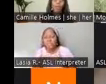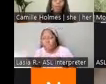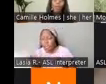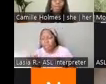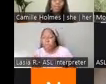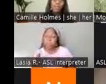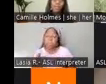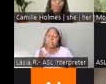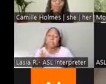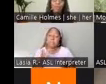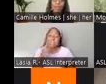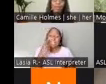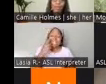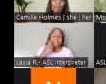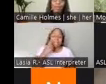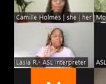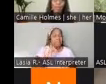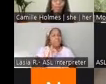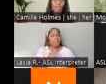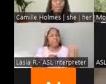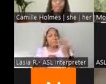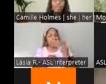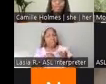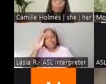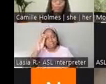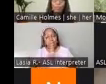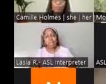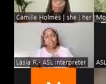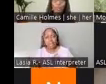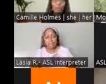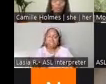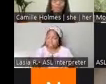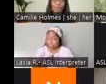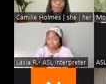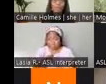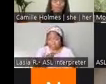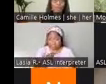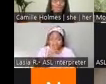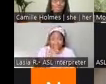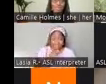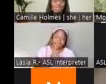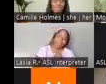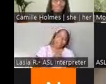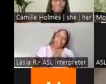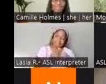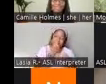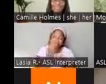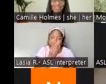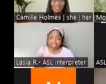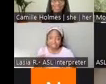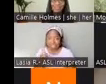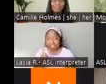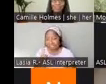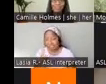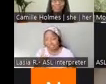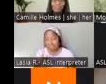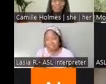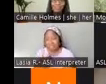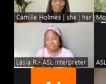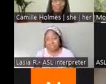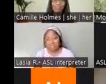or your lessons learned from the conversation. We'll let everyone else hold on to their own stories.